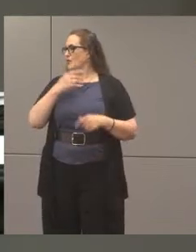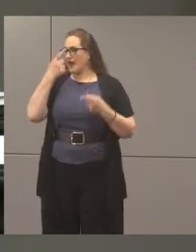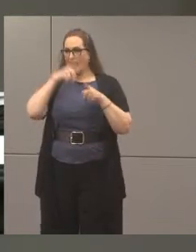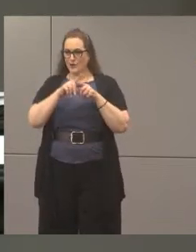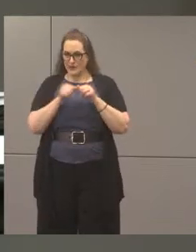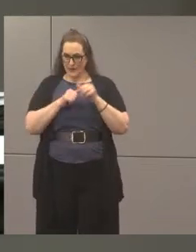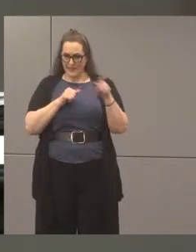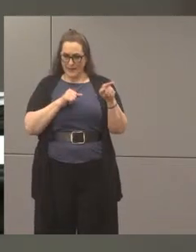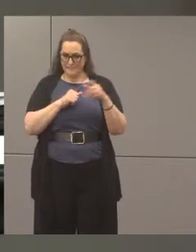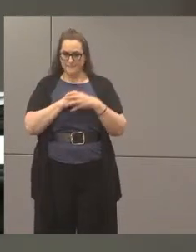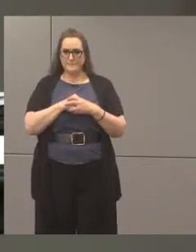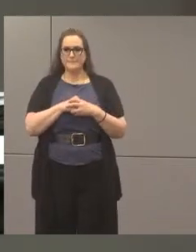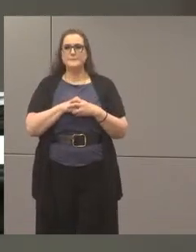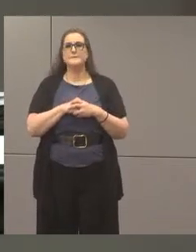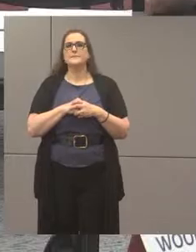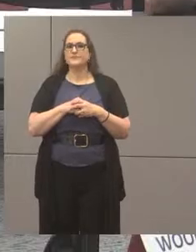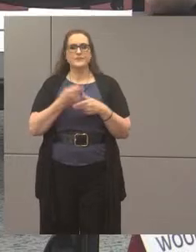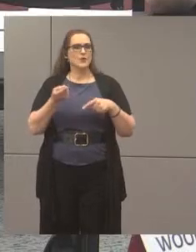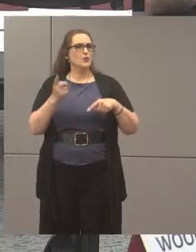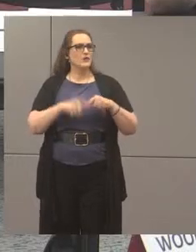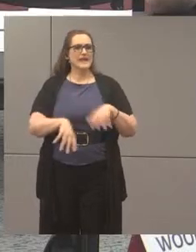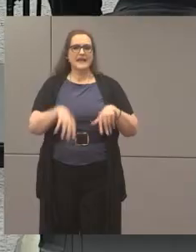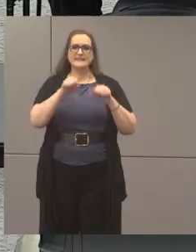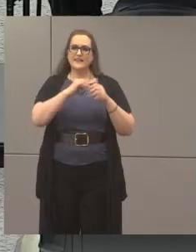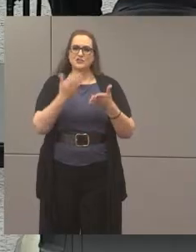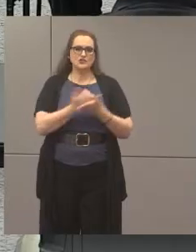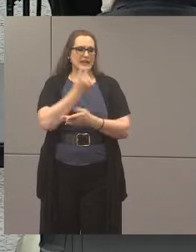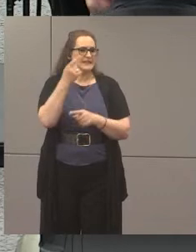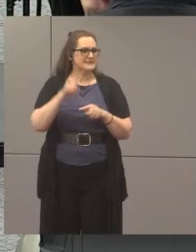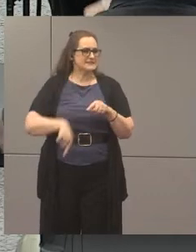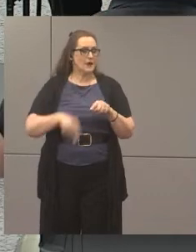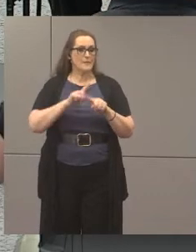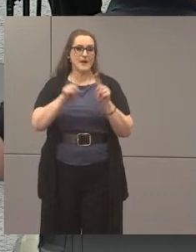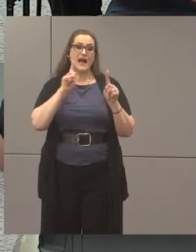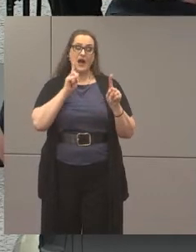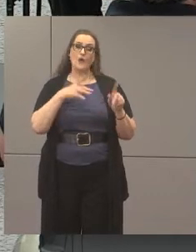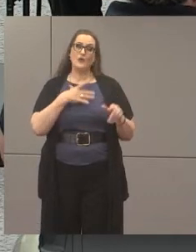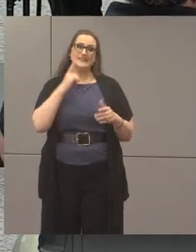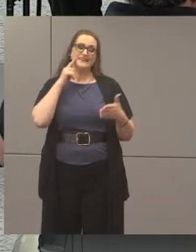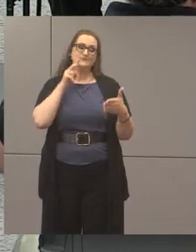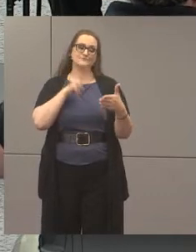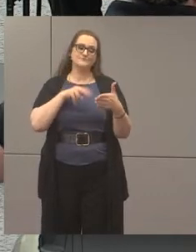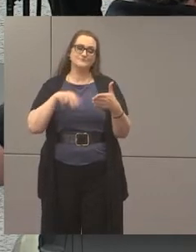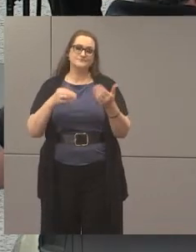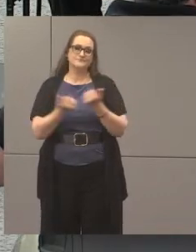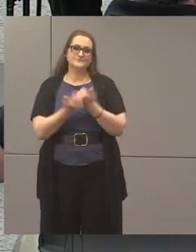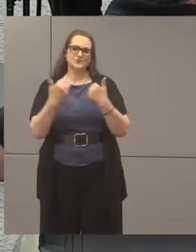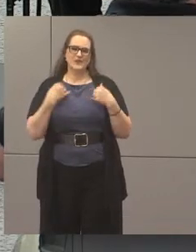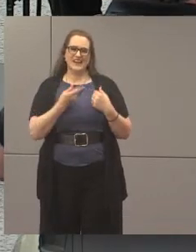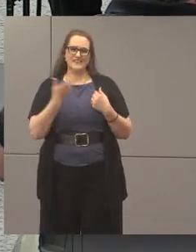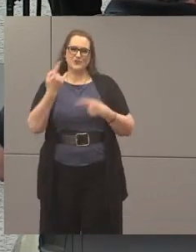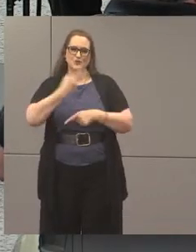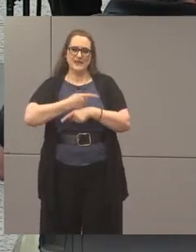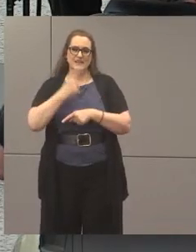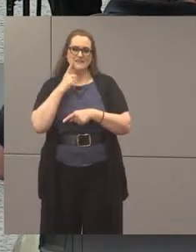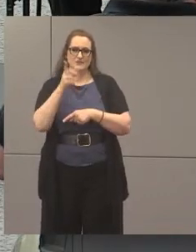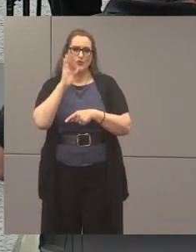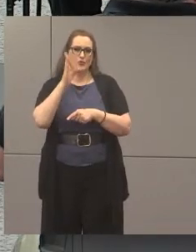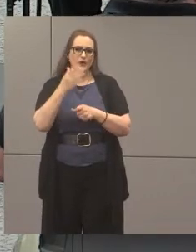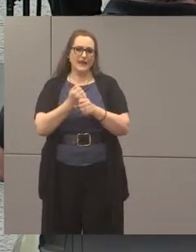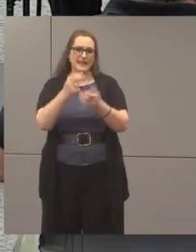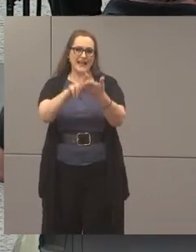him that we can't take the chance, but I would like to look at all, we've got a few days here, you're going to